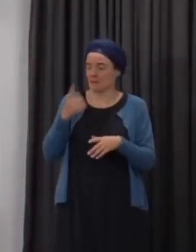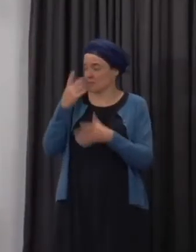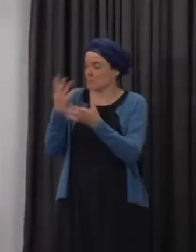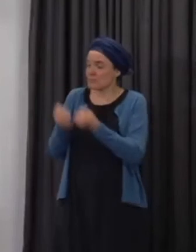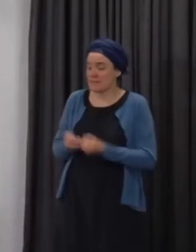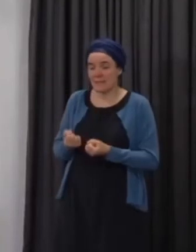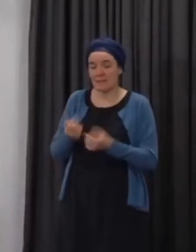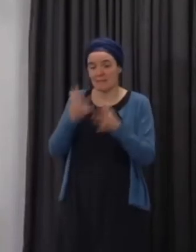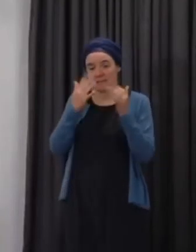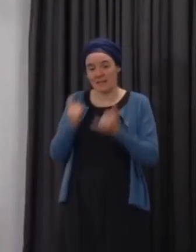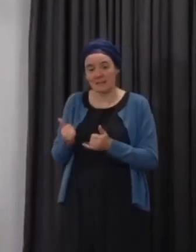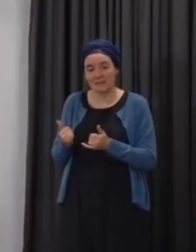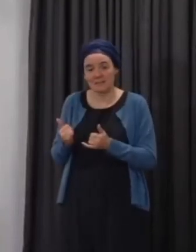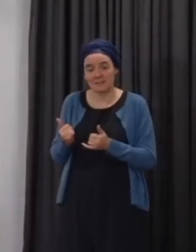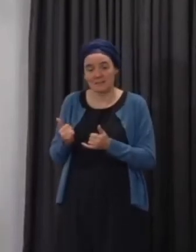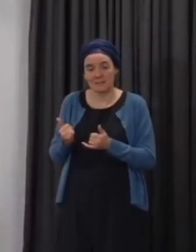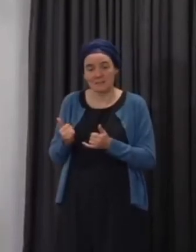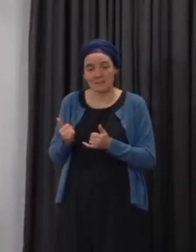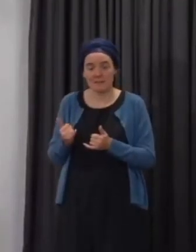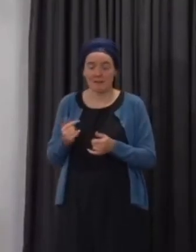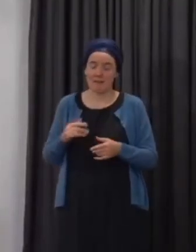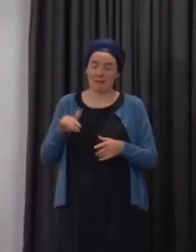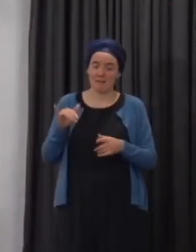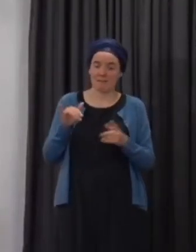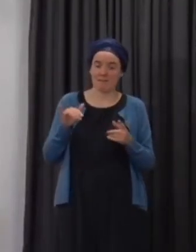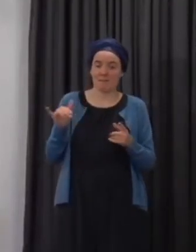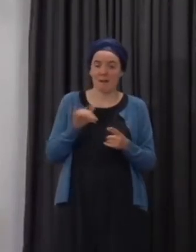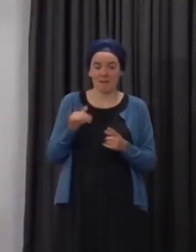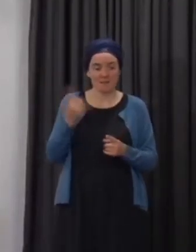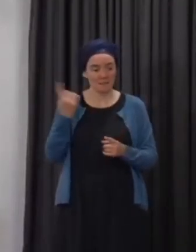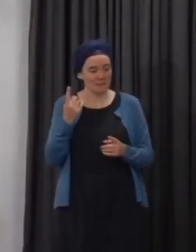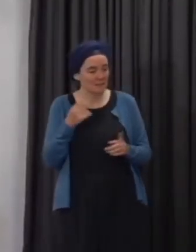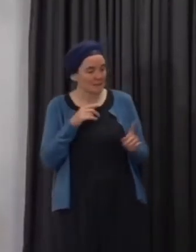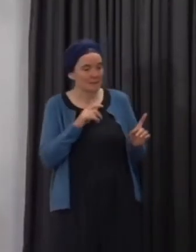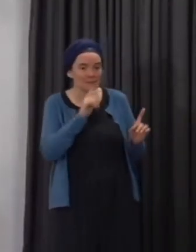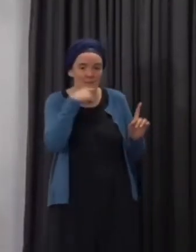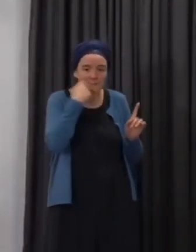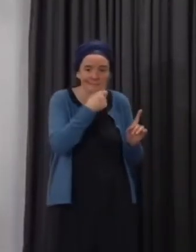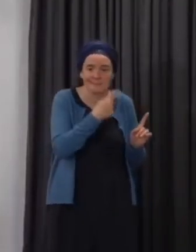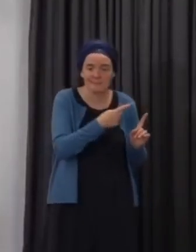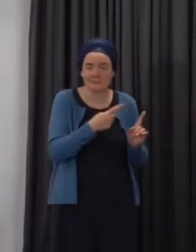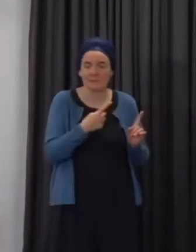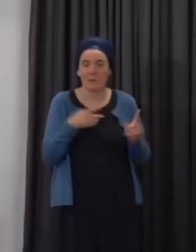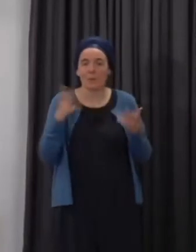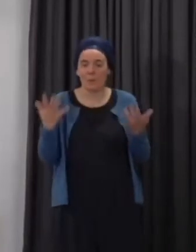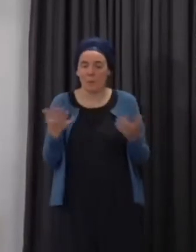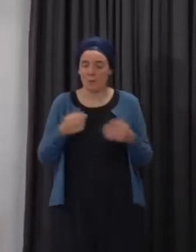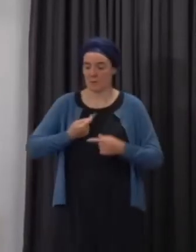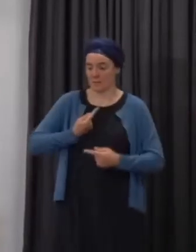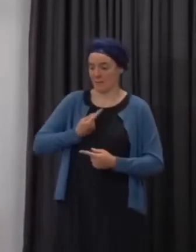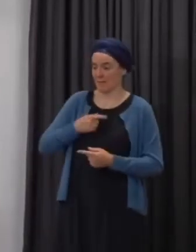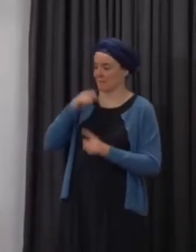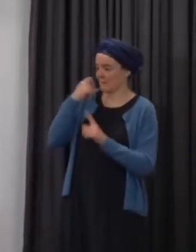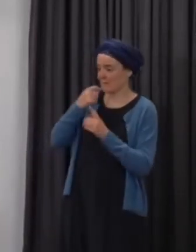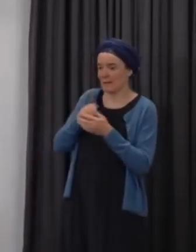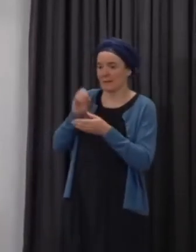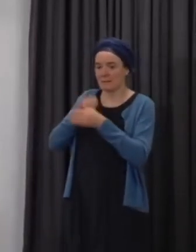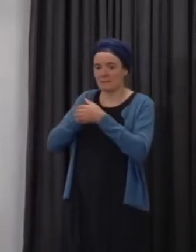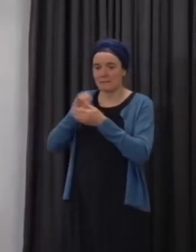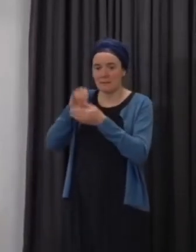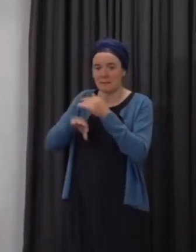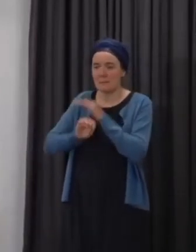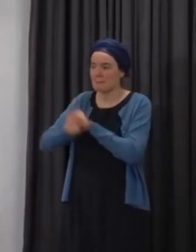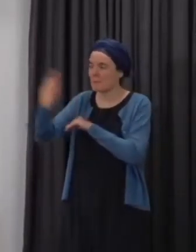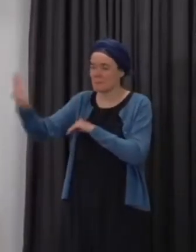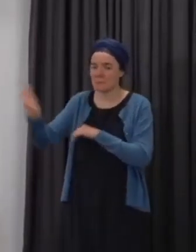else delivering it for you or by you actually self-administering the test, and then you should have reassurance the test itself is accurate.